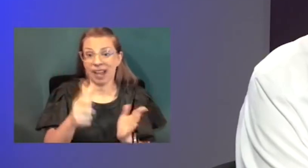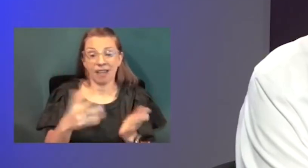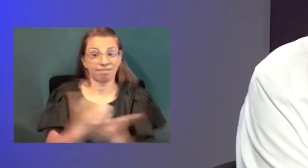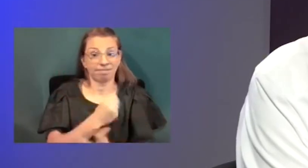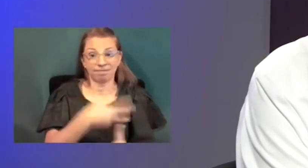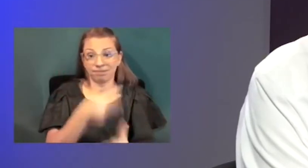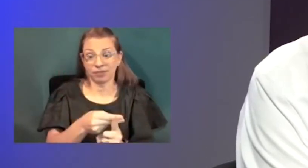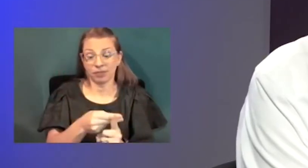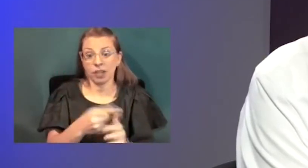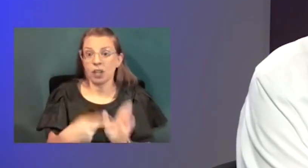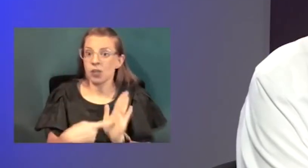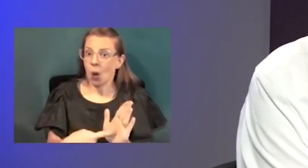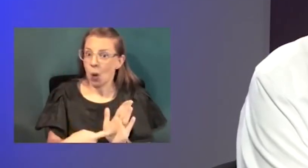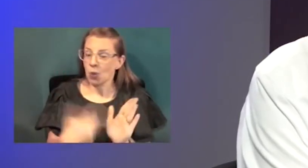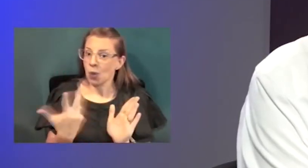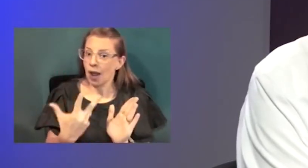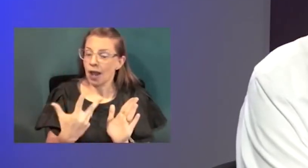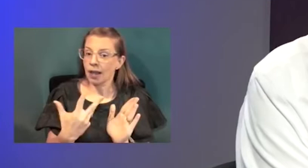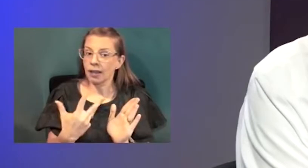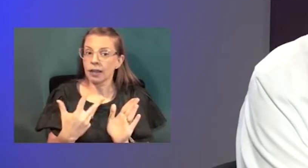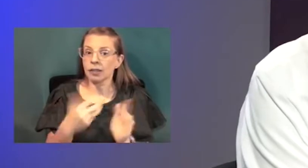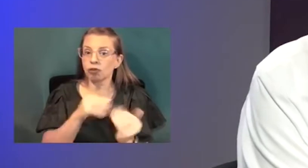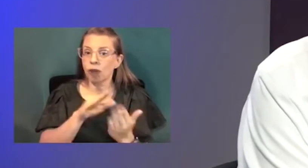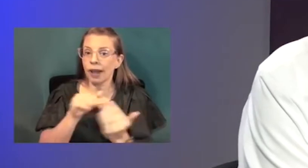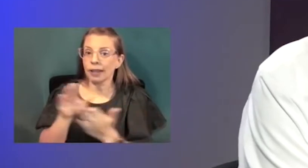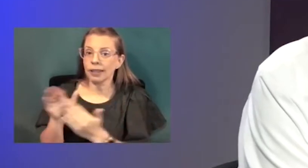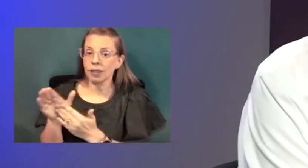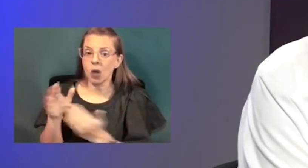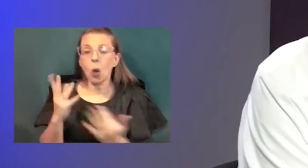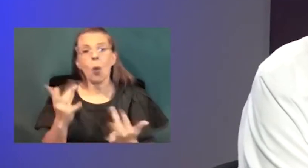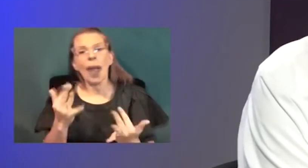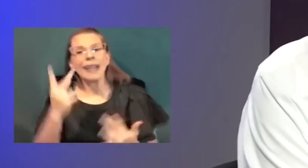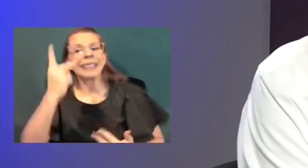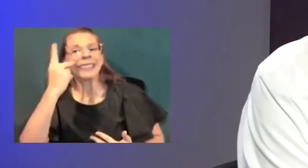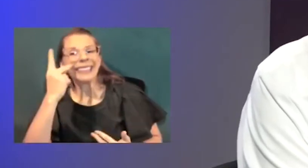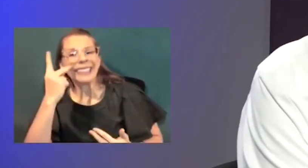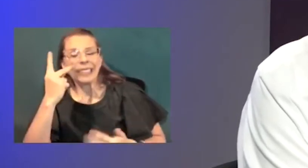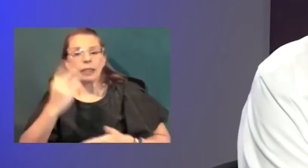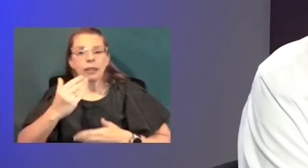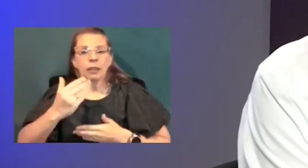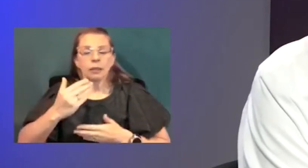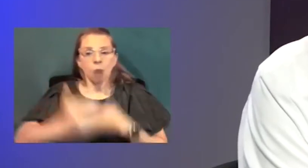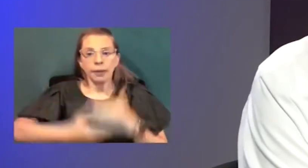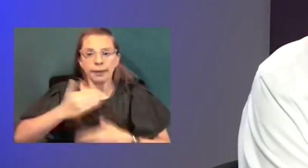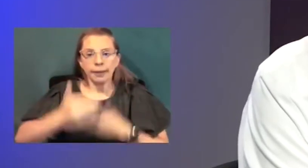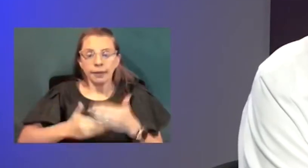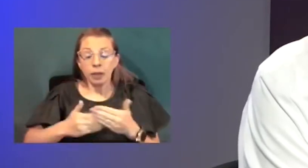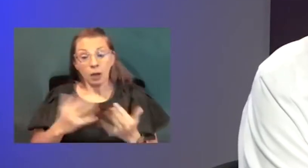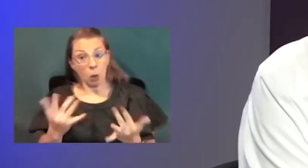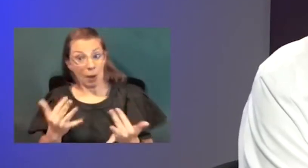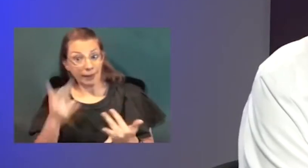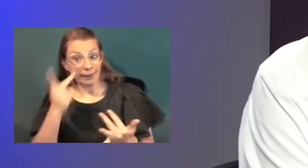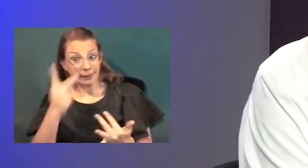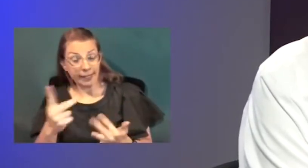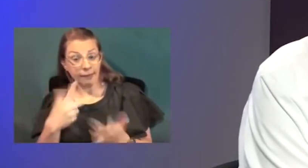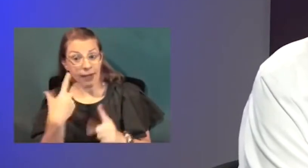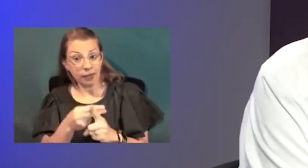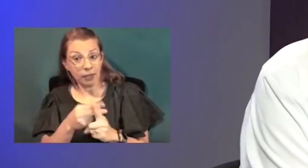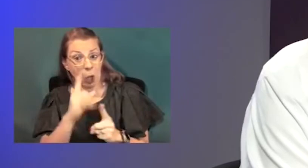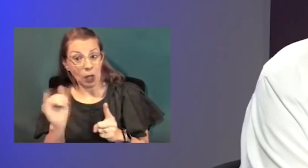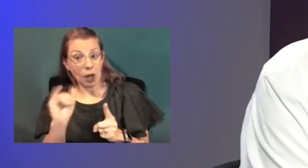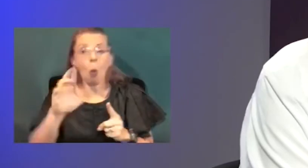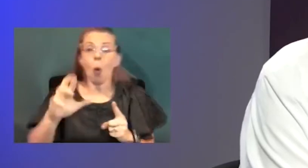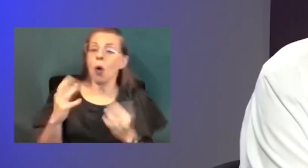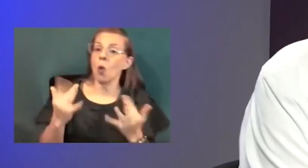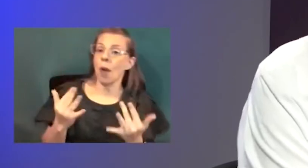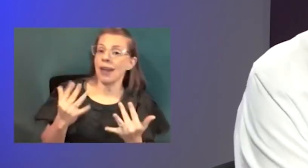the weakness of a strategy of the wait-and-see approach. The problem is, are you going to wait and see what the vaccination's like, or are you going to wait and see what COVID's